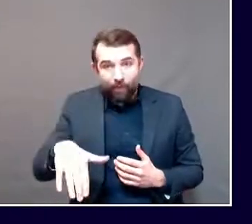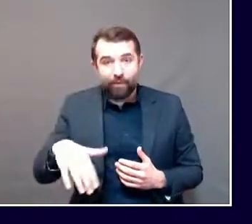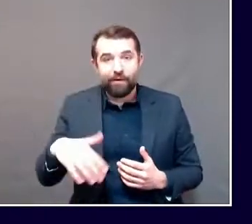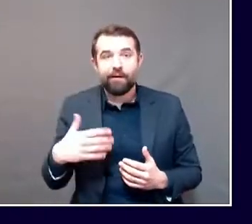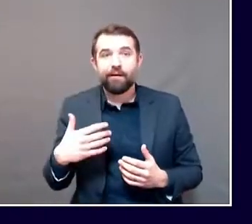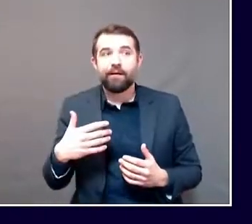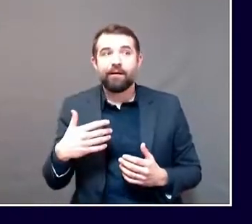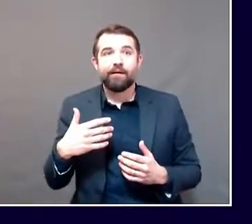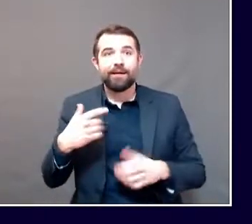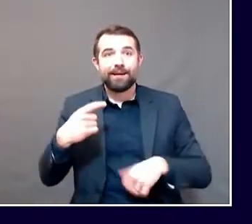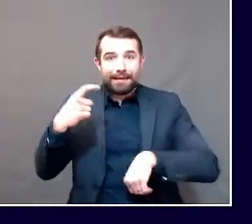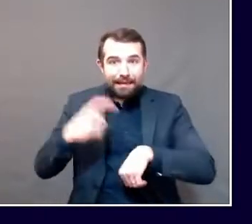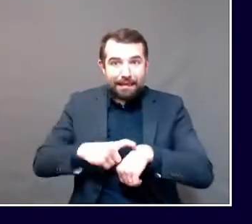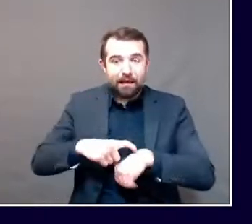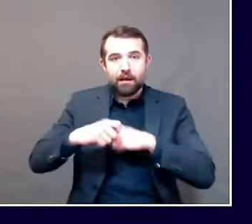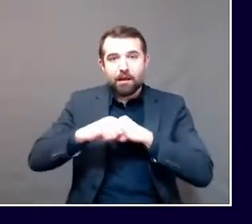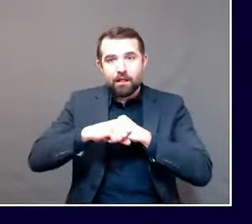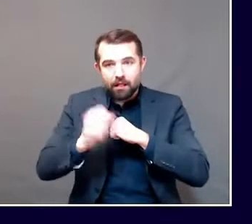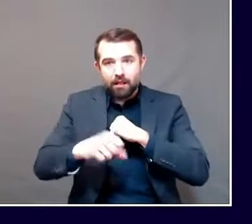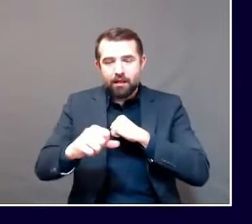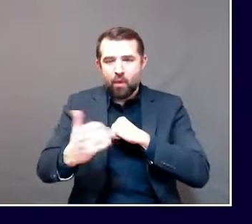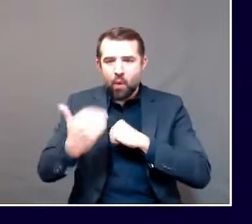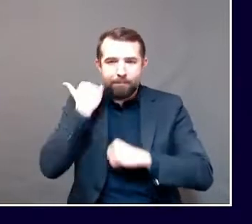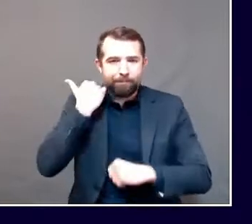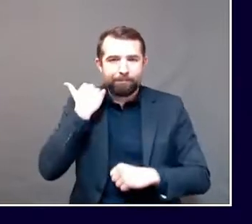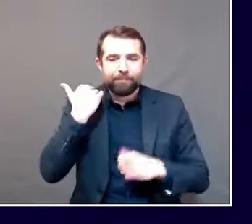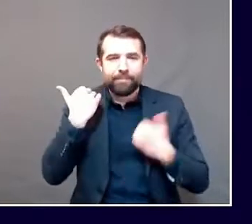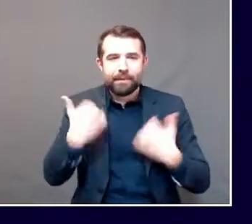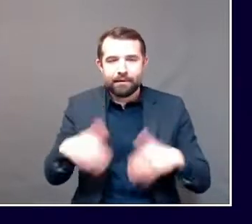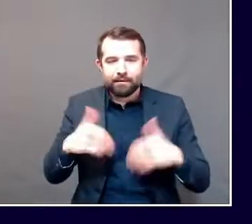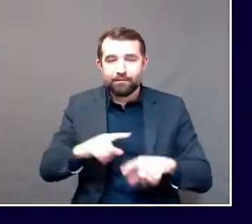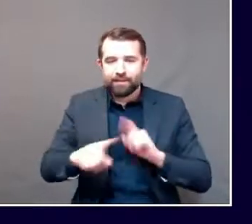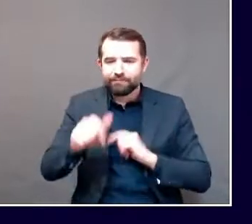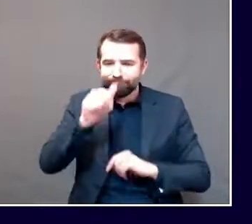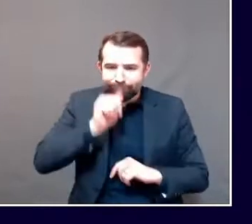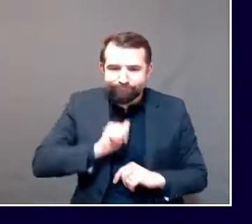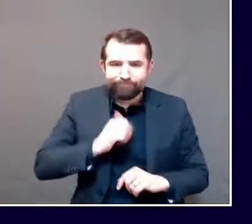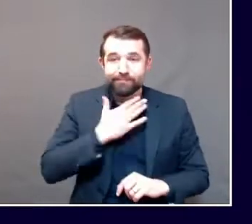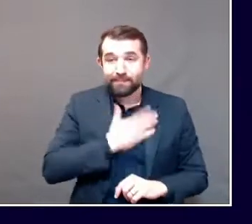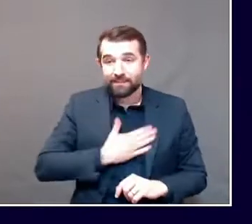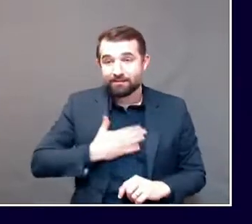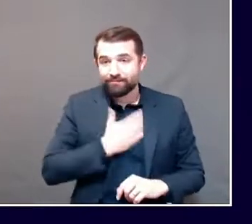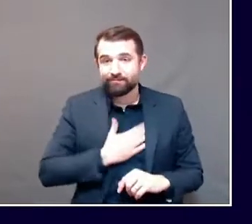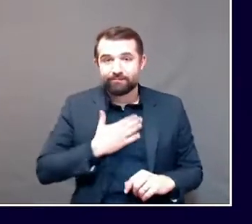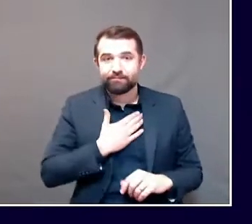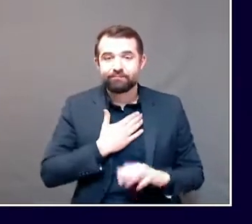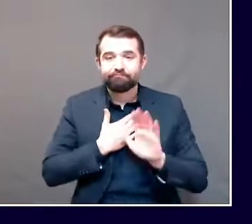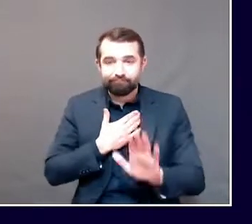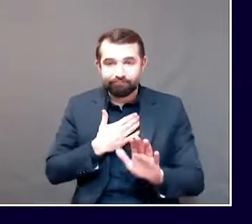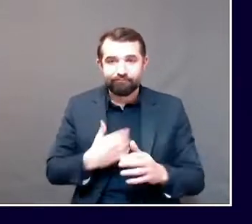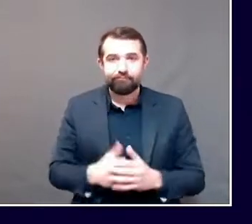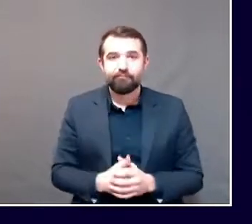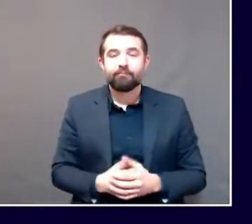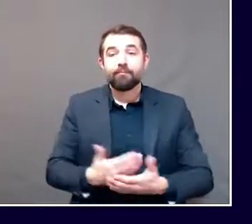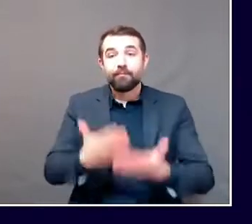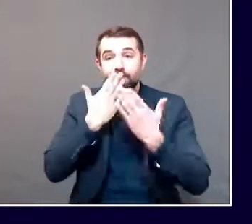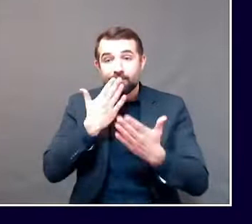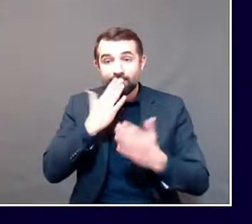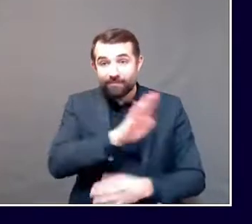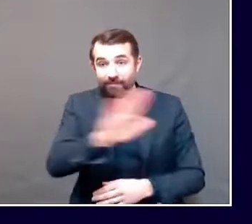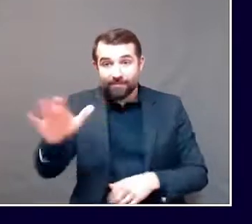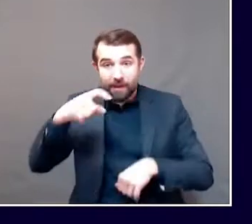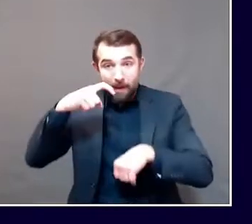we also ask that you bear with us, recognizing that it will continue to take time. So with that, thank you all for your time this